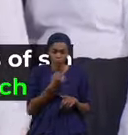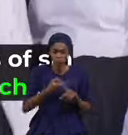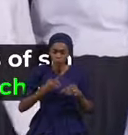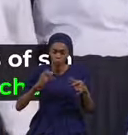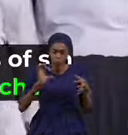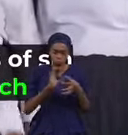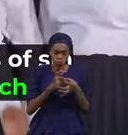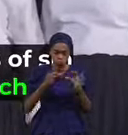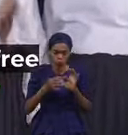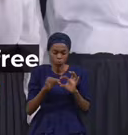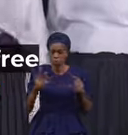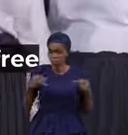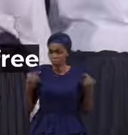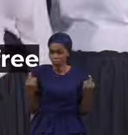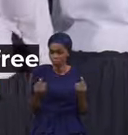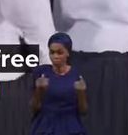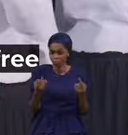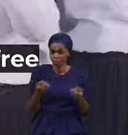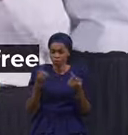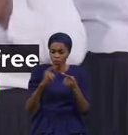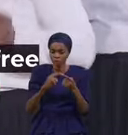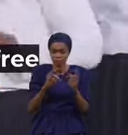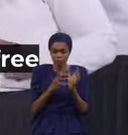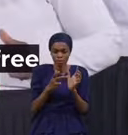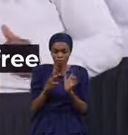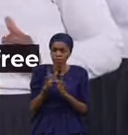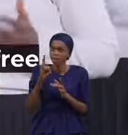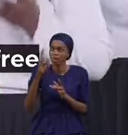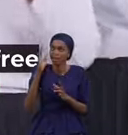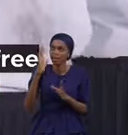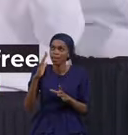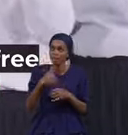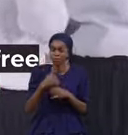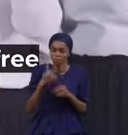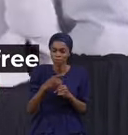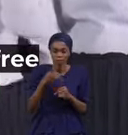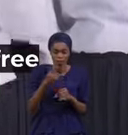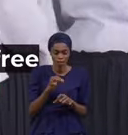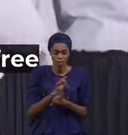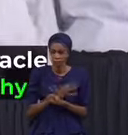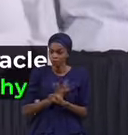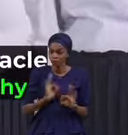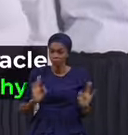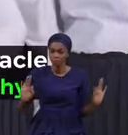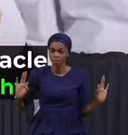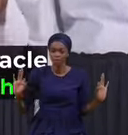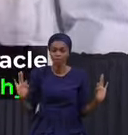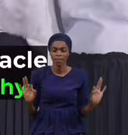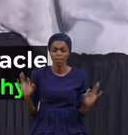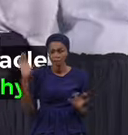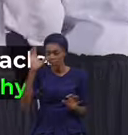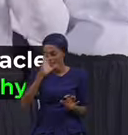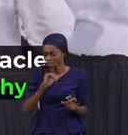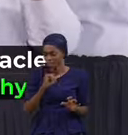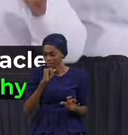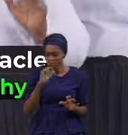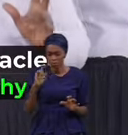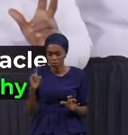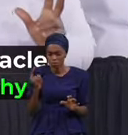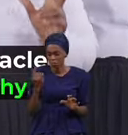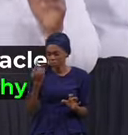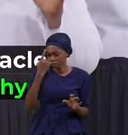shackles of sin. Come to Jesus, He will set you free. Seek not